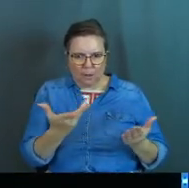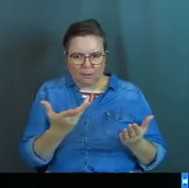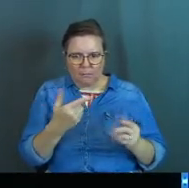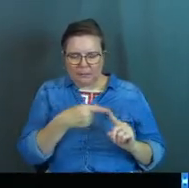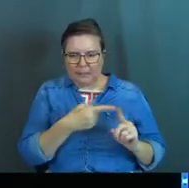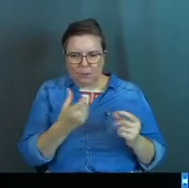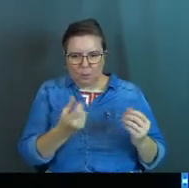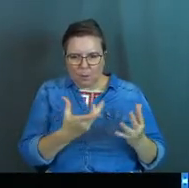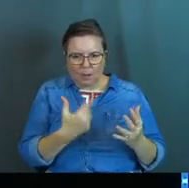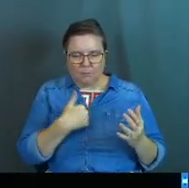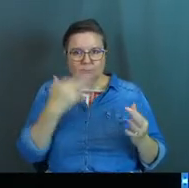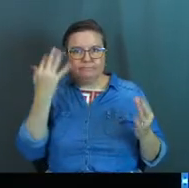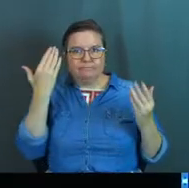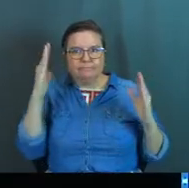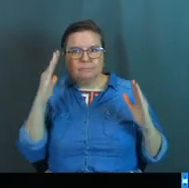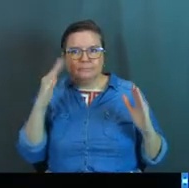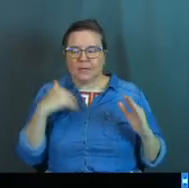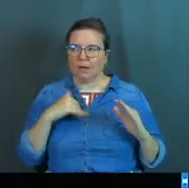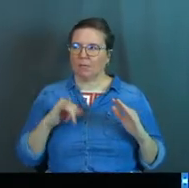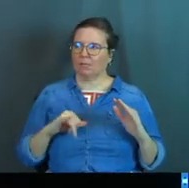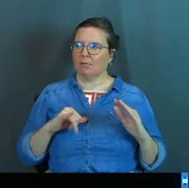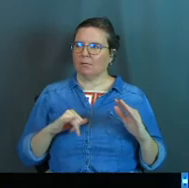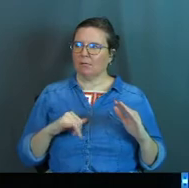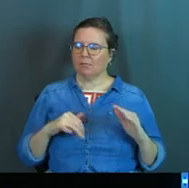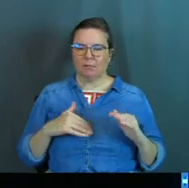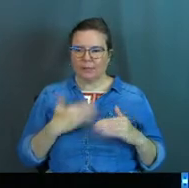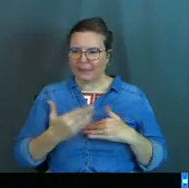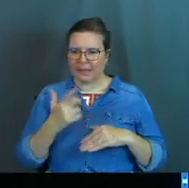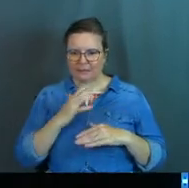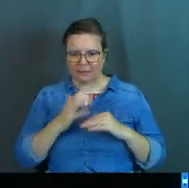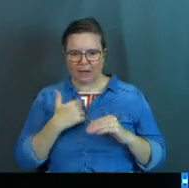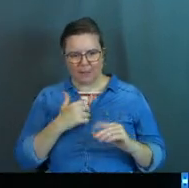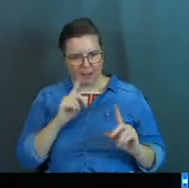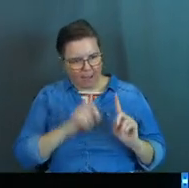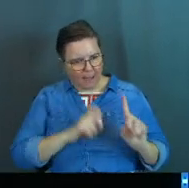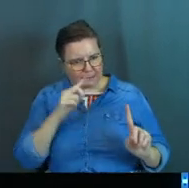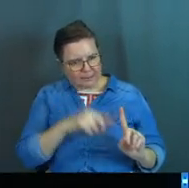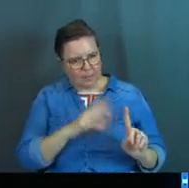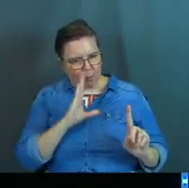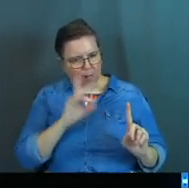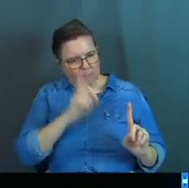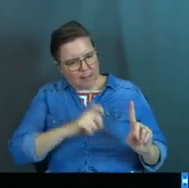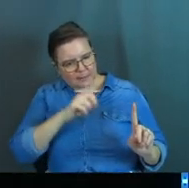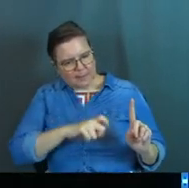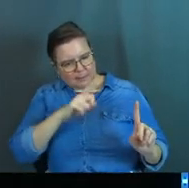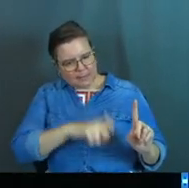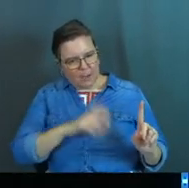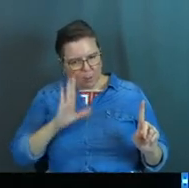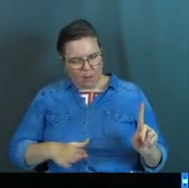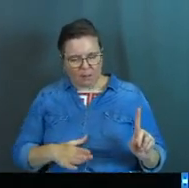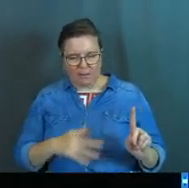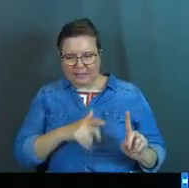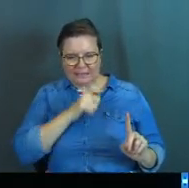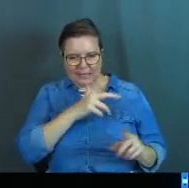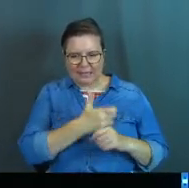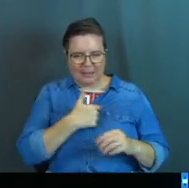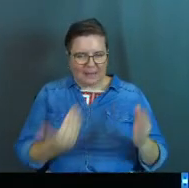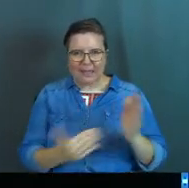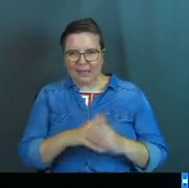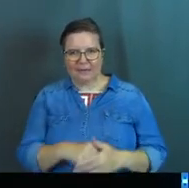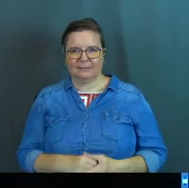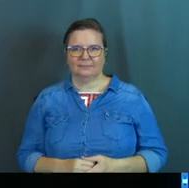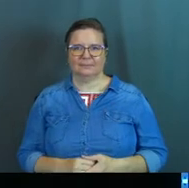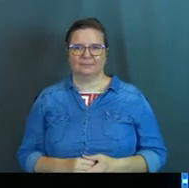And it's very sneaky. And afterward, I'd be like, the next conversation I have with Michael, I'm going to ask him questions about him, darn it. He's not going to get me